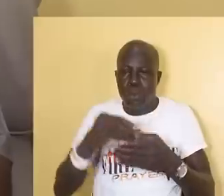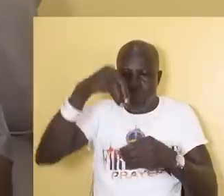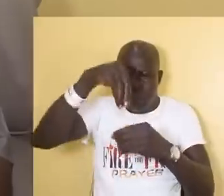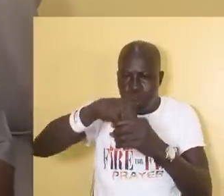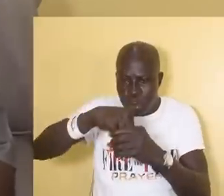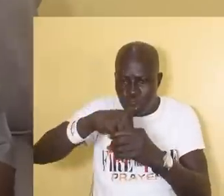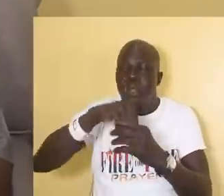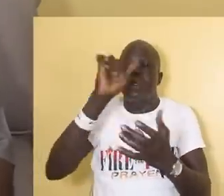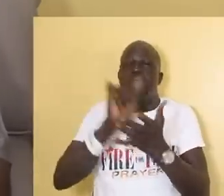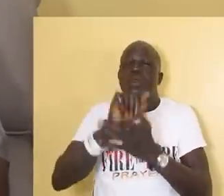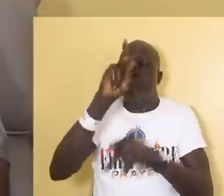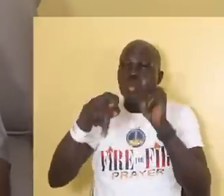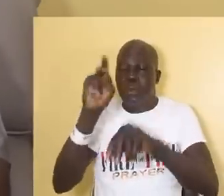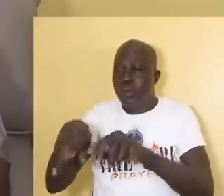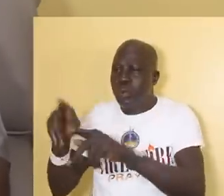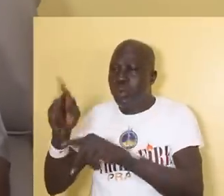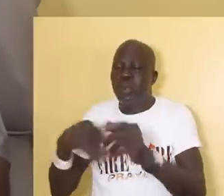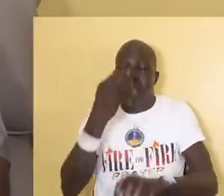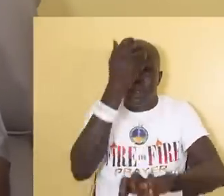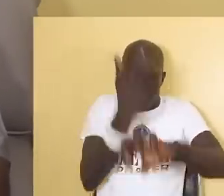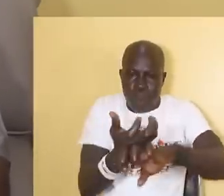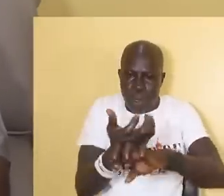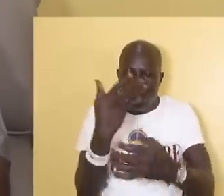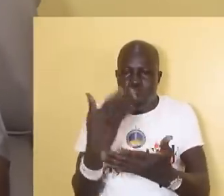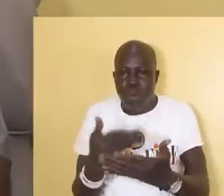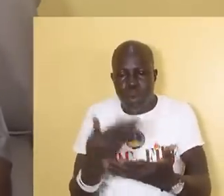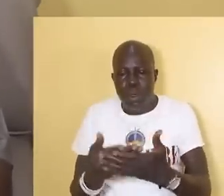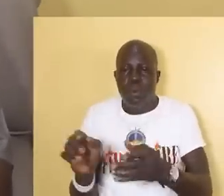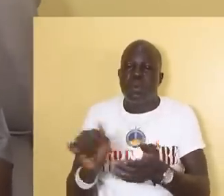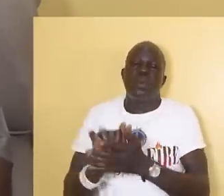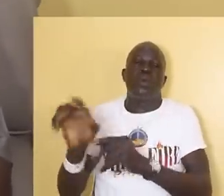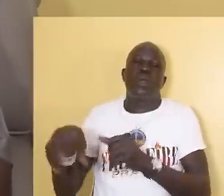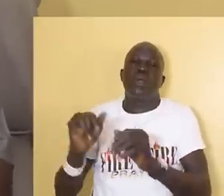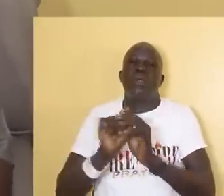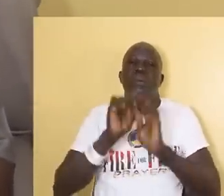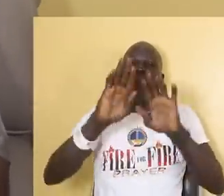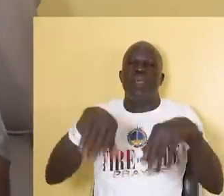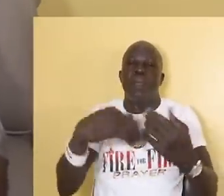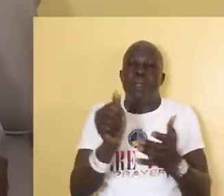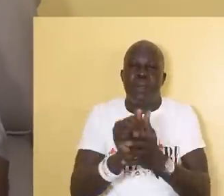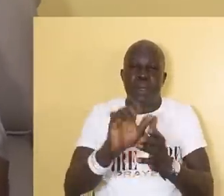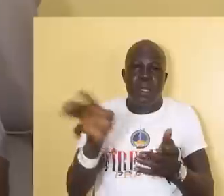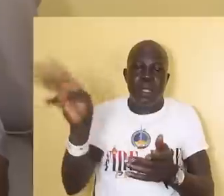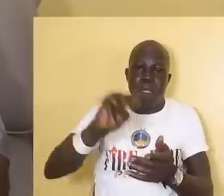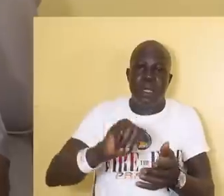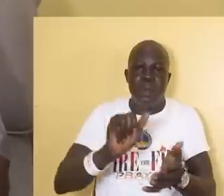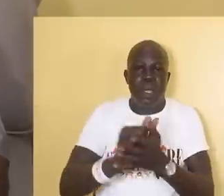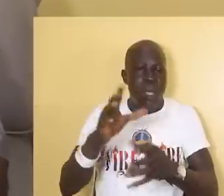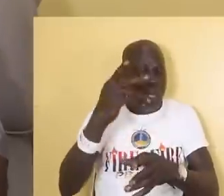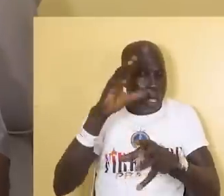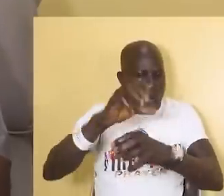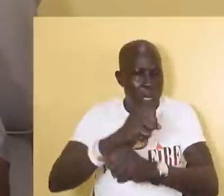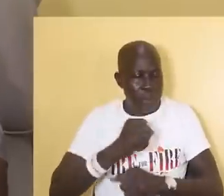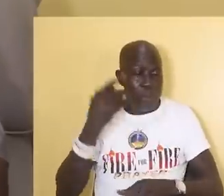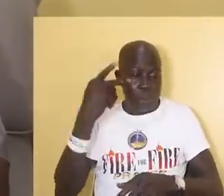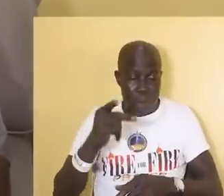wo yen gangan ni ko wa lo you will go and see for the people that usually bear for hand oh wa fi fun wa gangan ko se ri you will give it to them as you see me oh wa